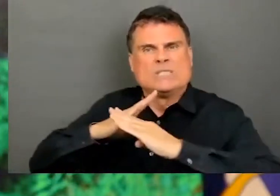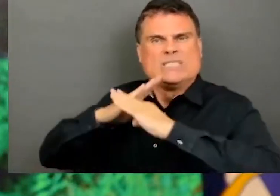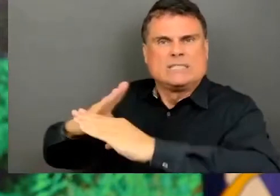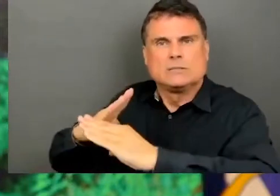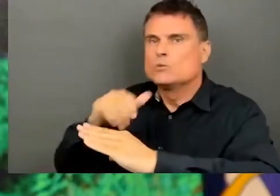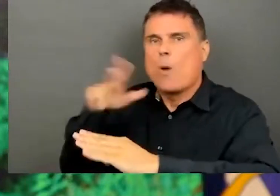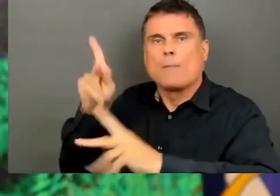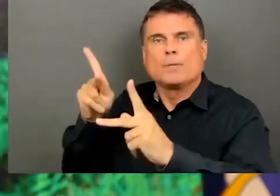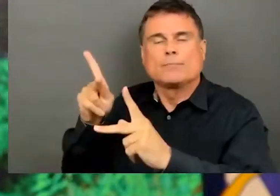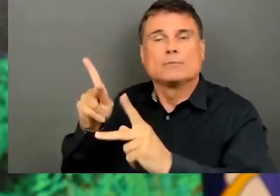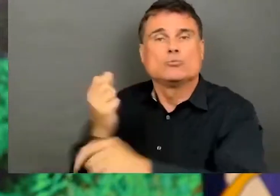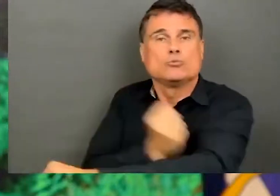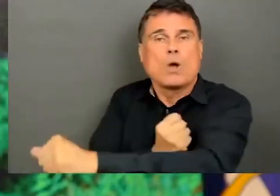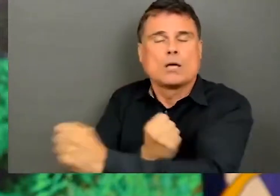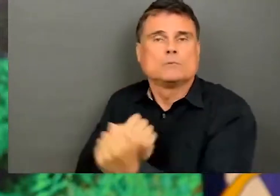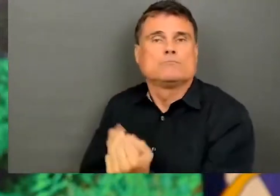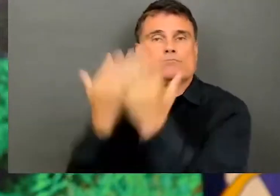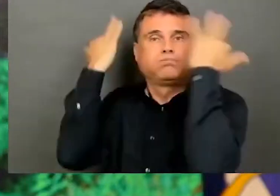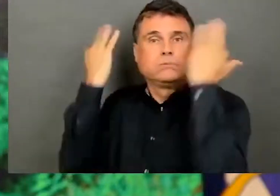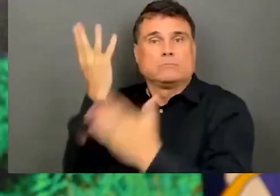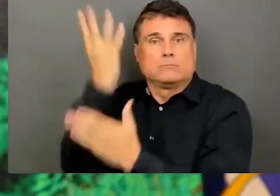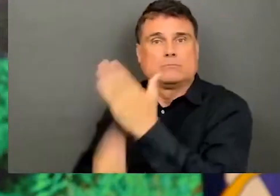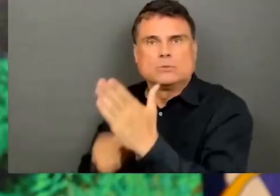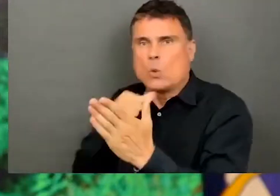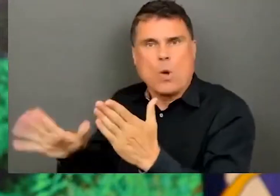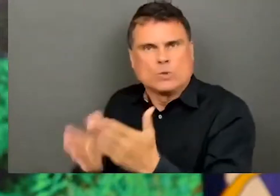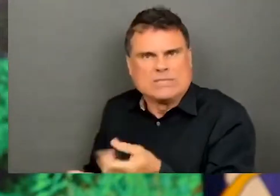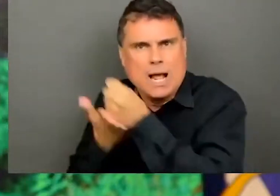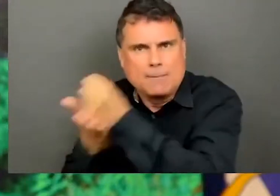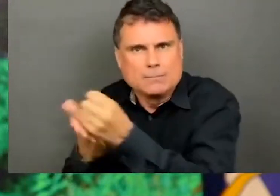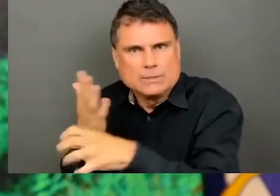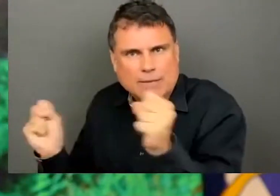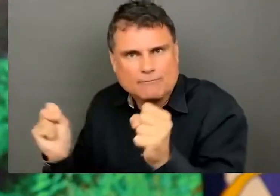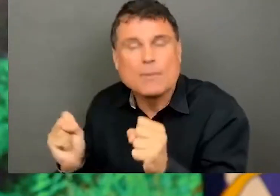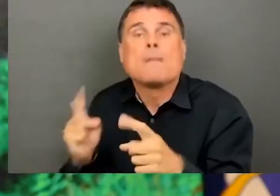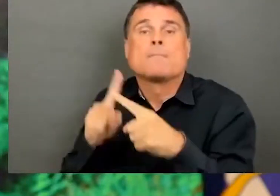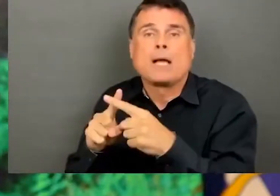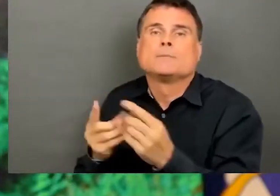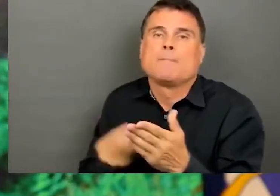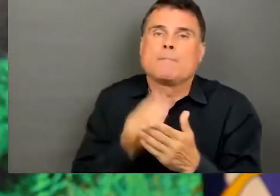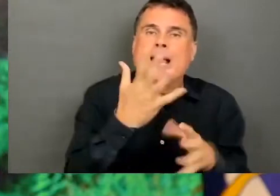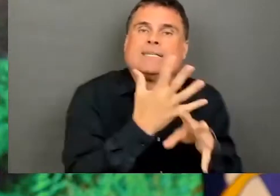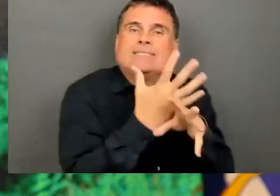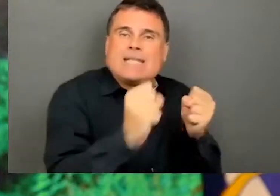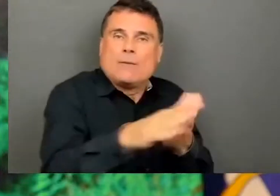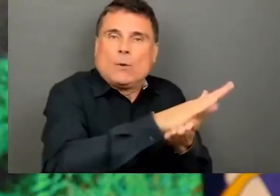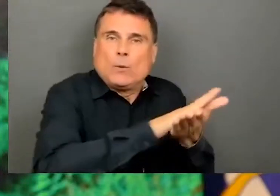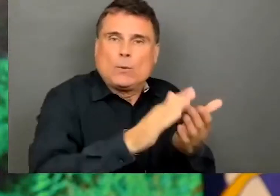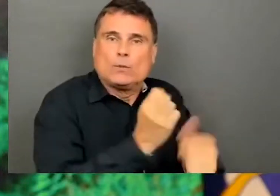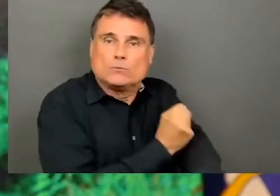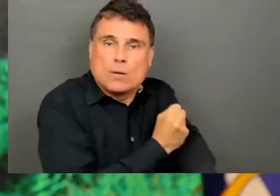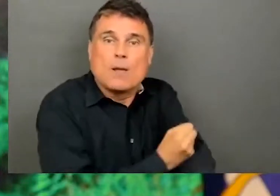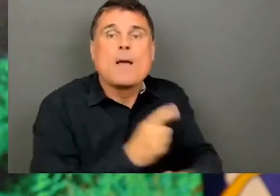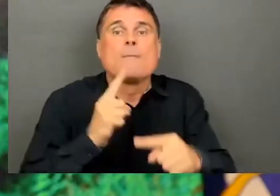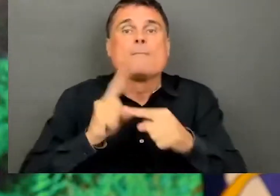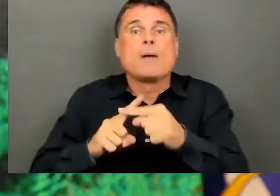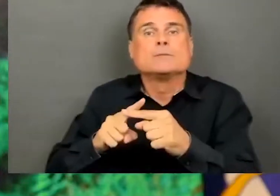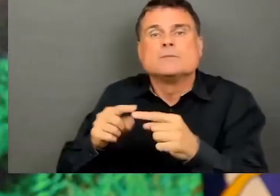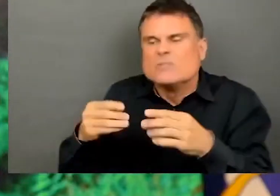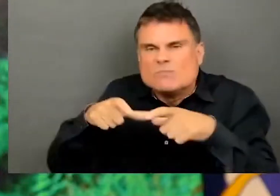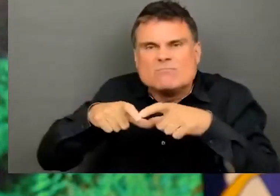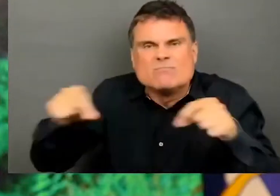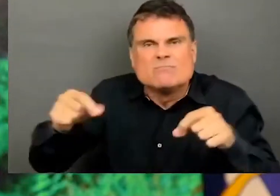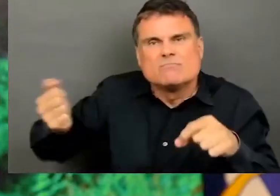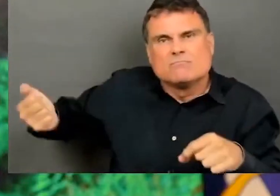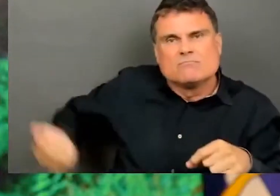treatment beds have all made a difference, and in many cases, saved lives. But since the onset of COVID-19,